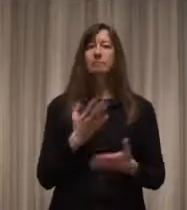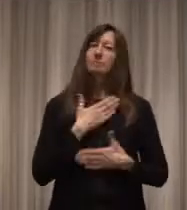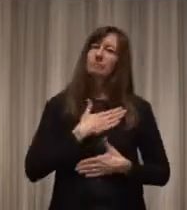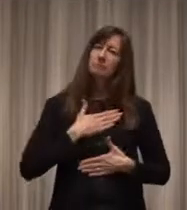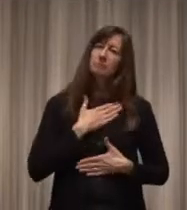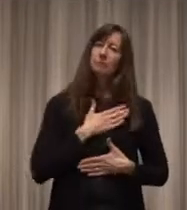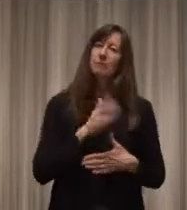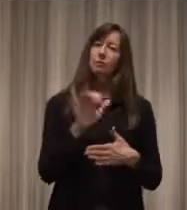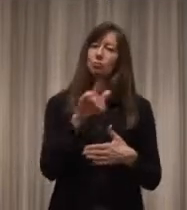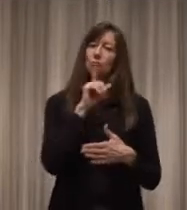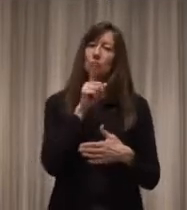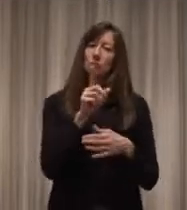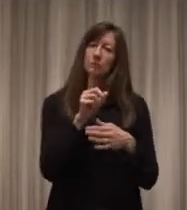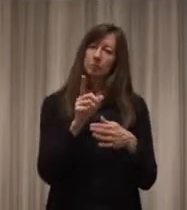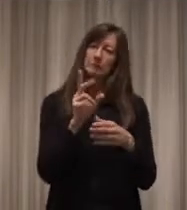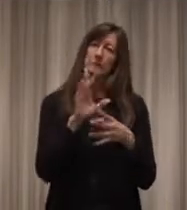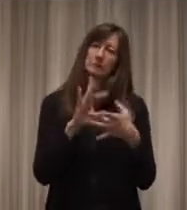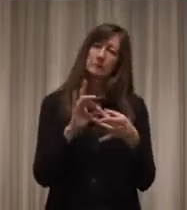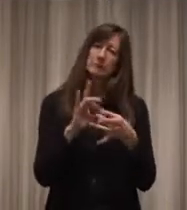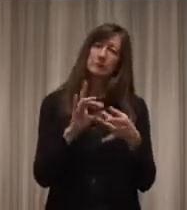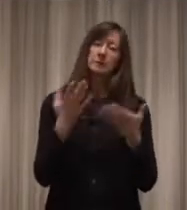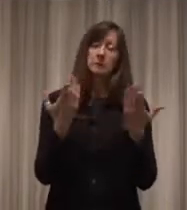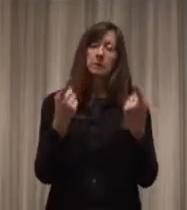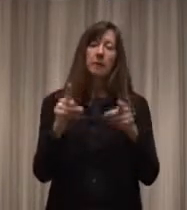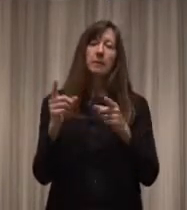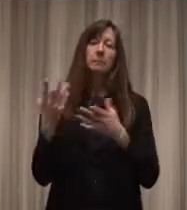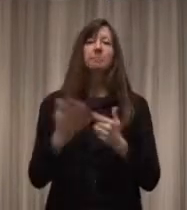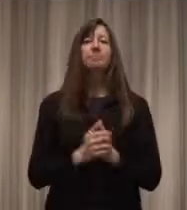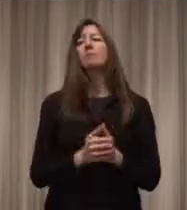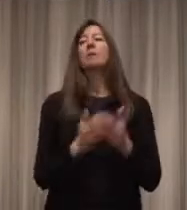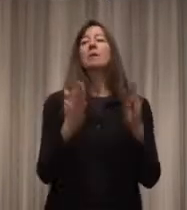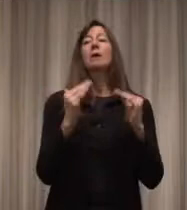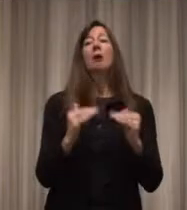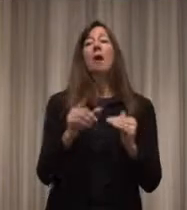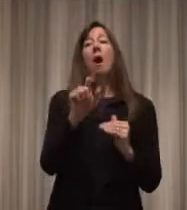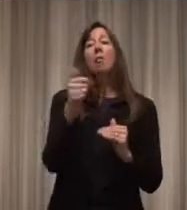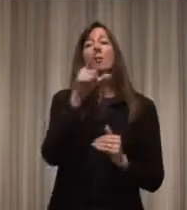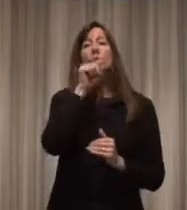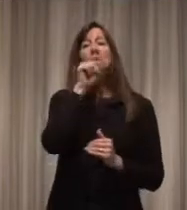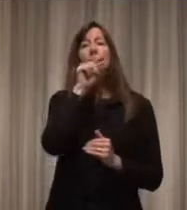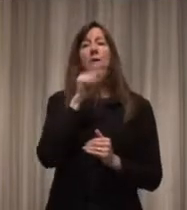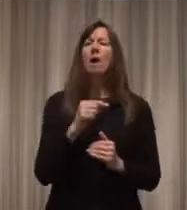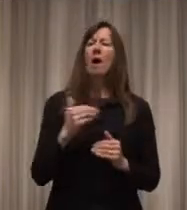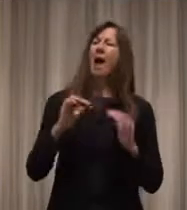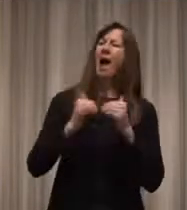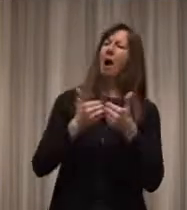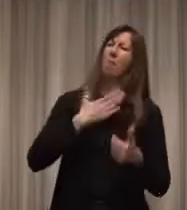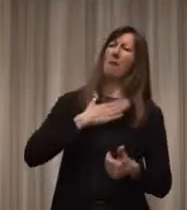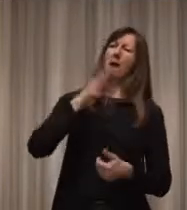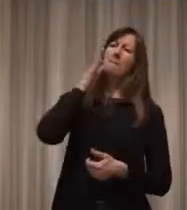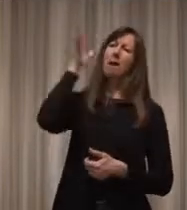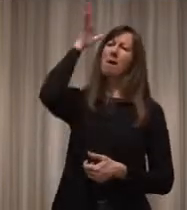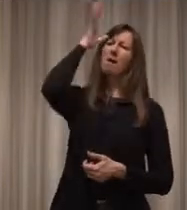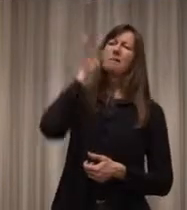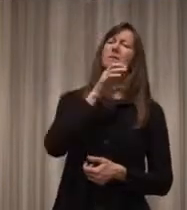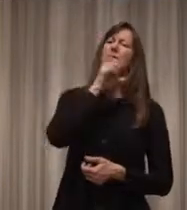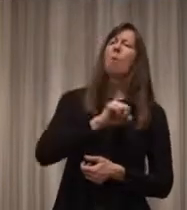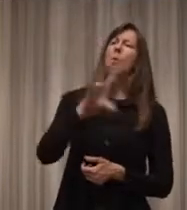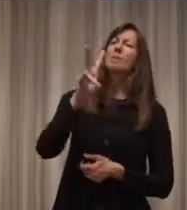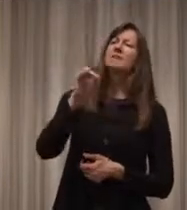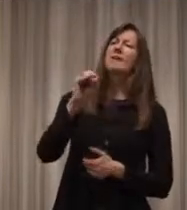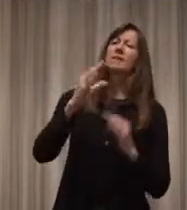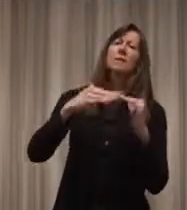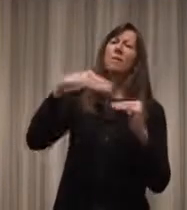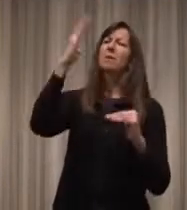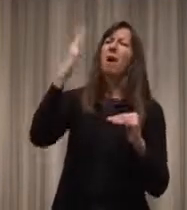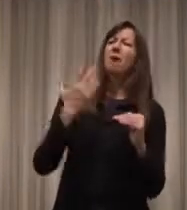this one on Twitter: "How do my 70-plus-year-old parents with health issues get the vaccine? They are Ulster County